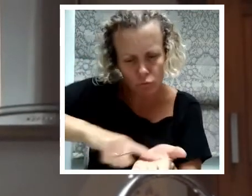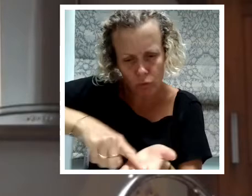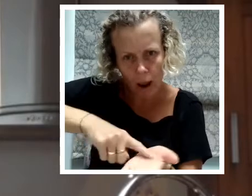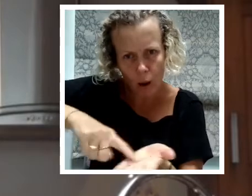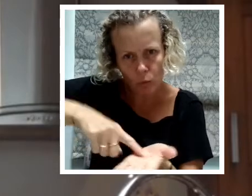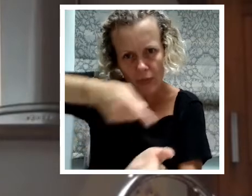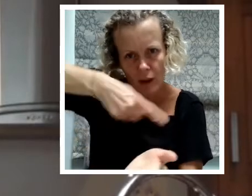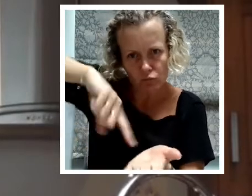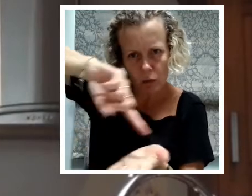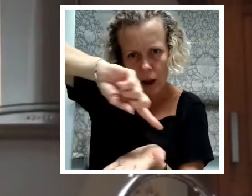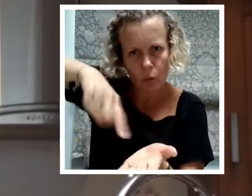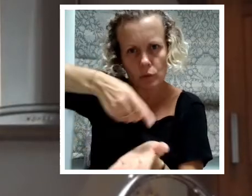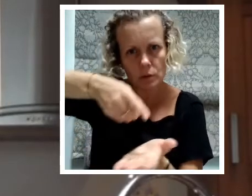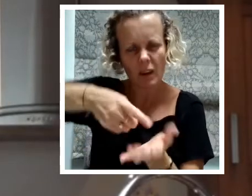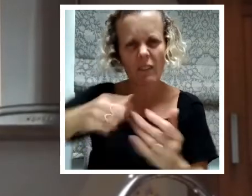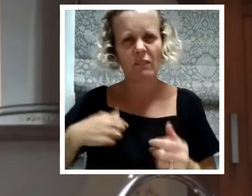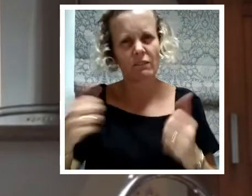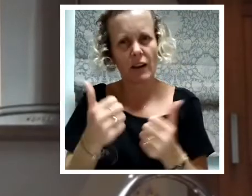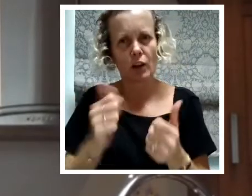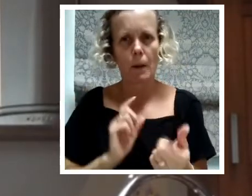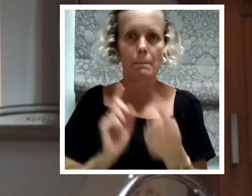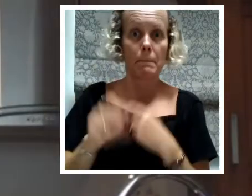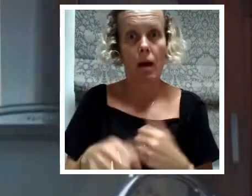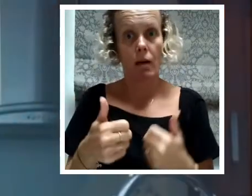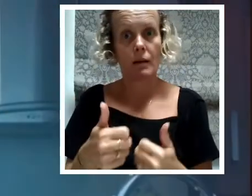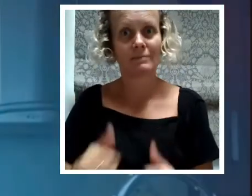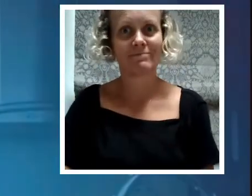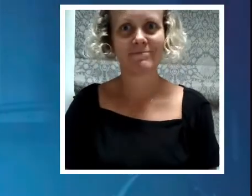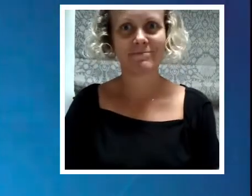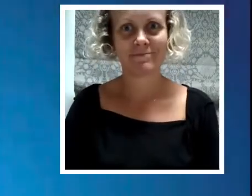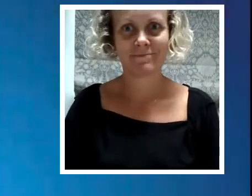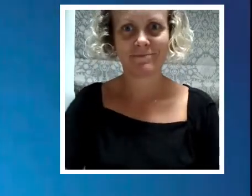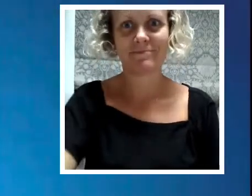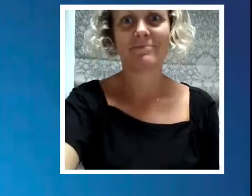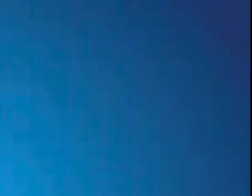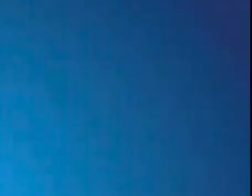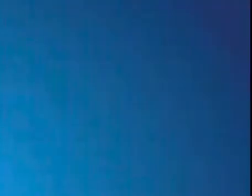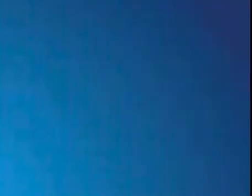the edge. I'm going to finish doing that and then I'll get back to you.